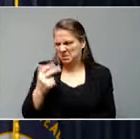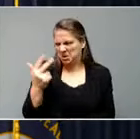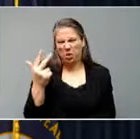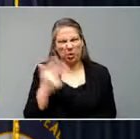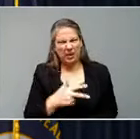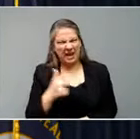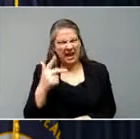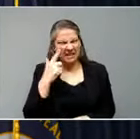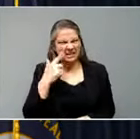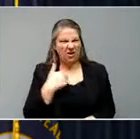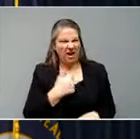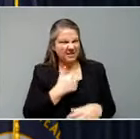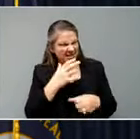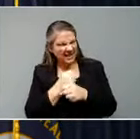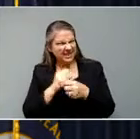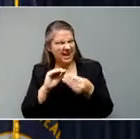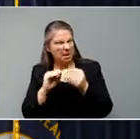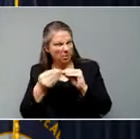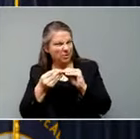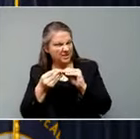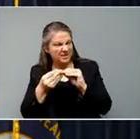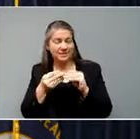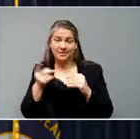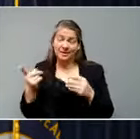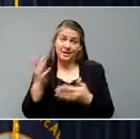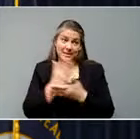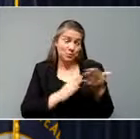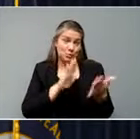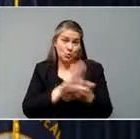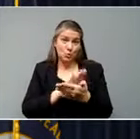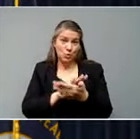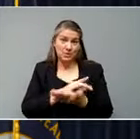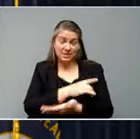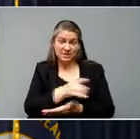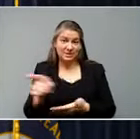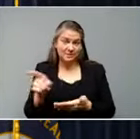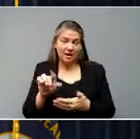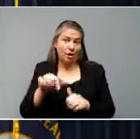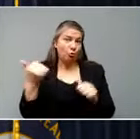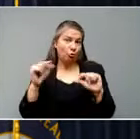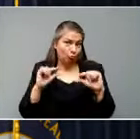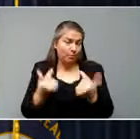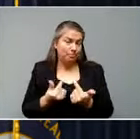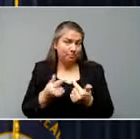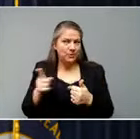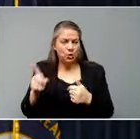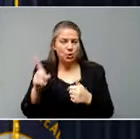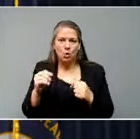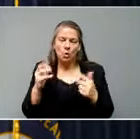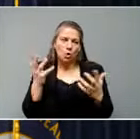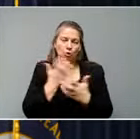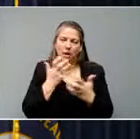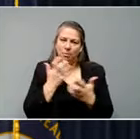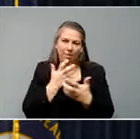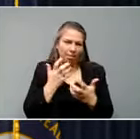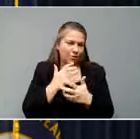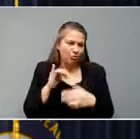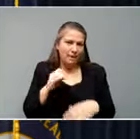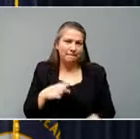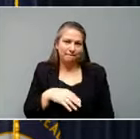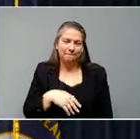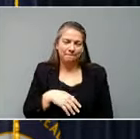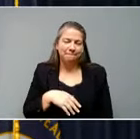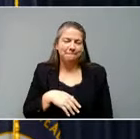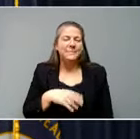us to get some of the numbers. And there are some school systems out there and some other groups that are doing an incredible job. So let's break down